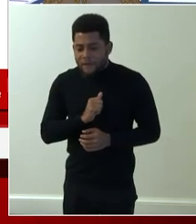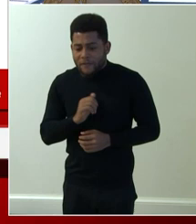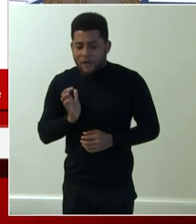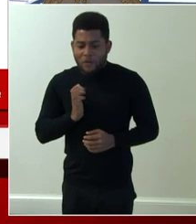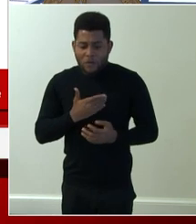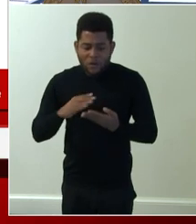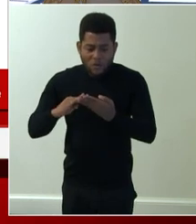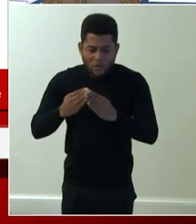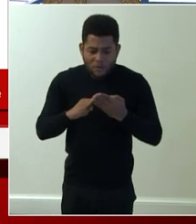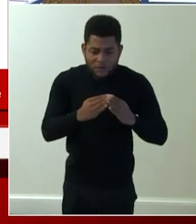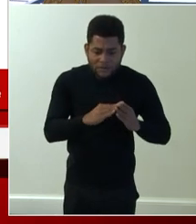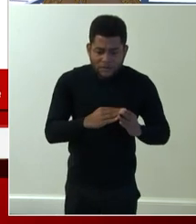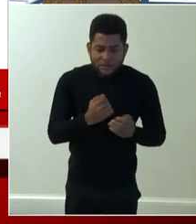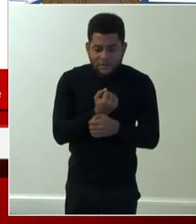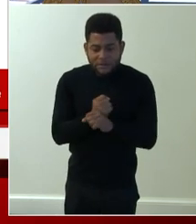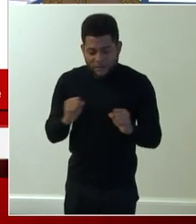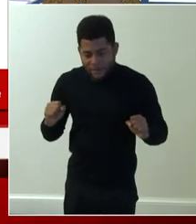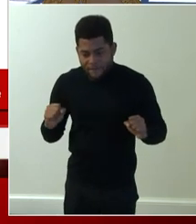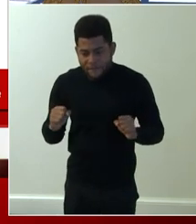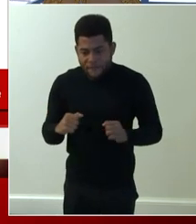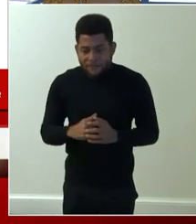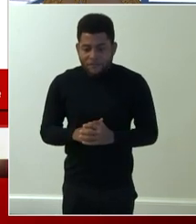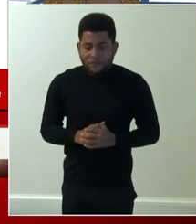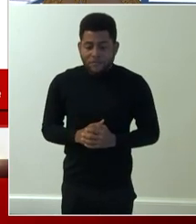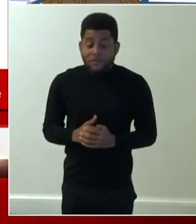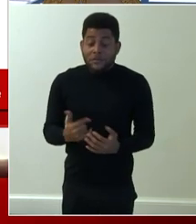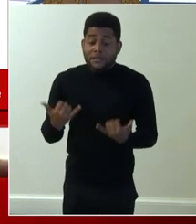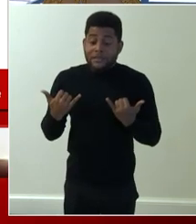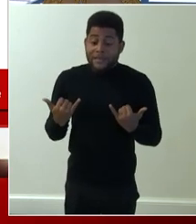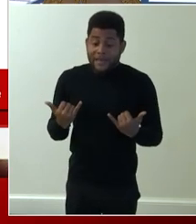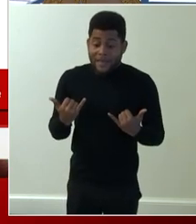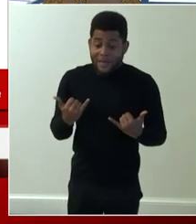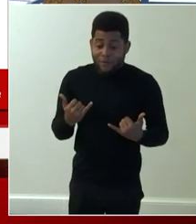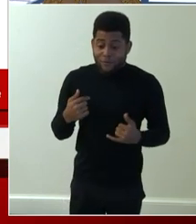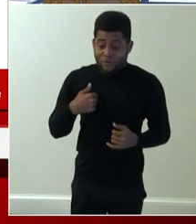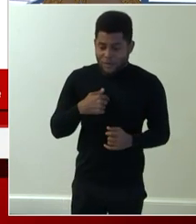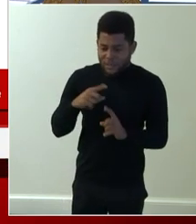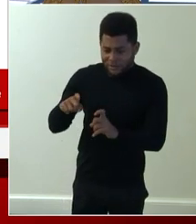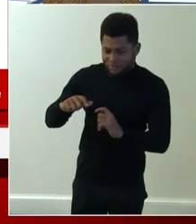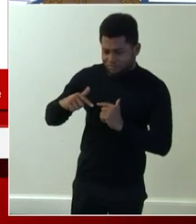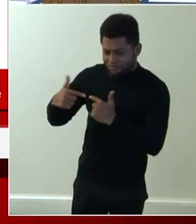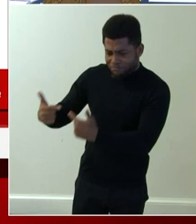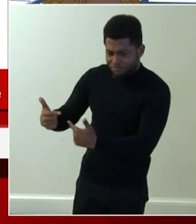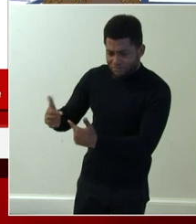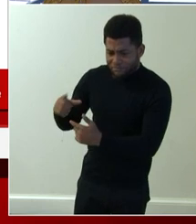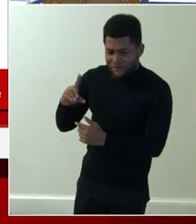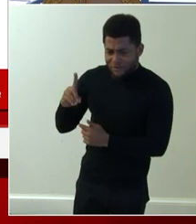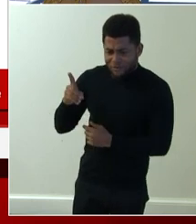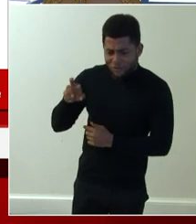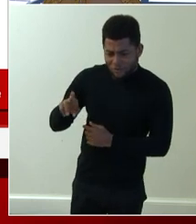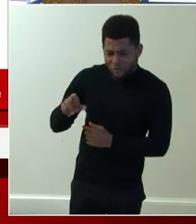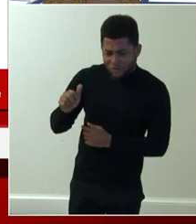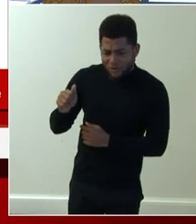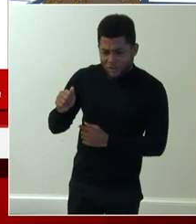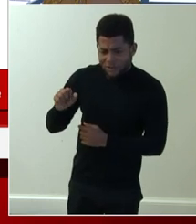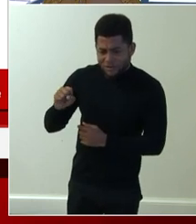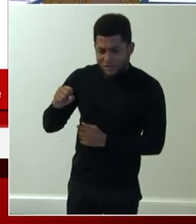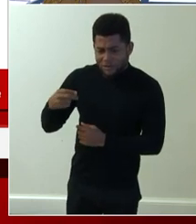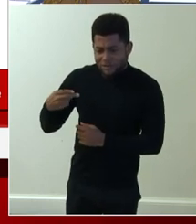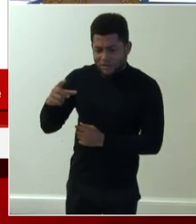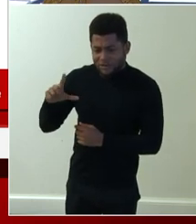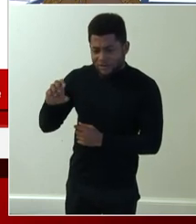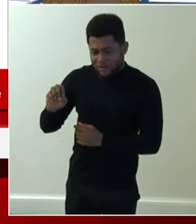community safe. So with that, I'm going to ask Patrick Ashley at DC Health to talk about our